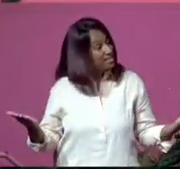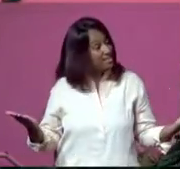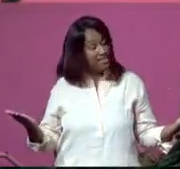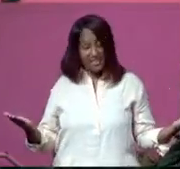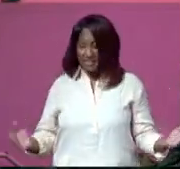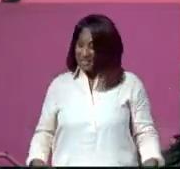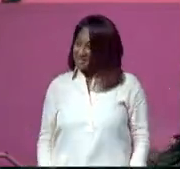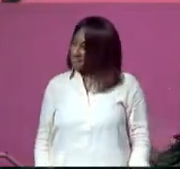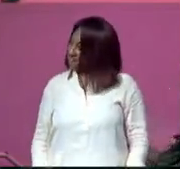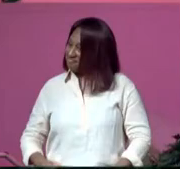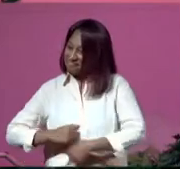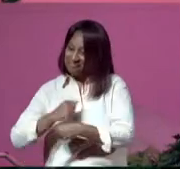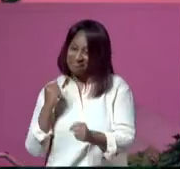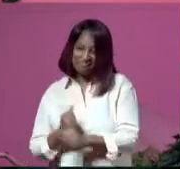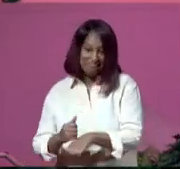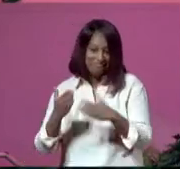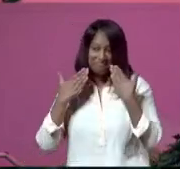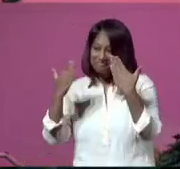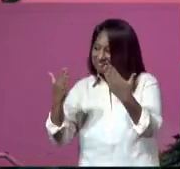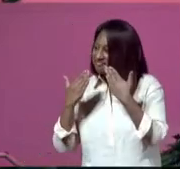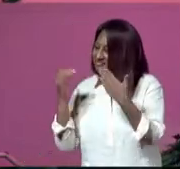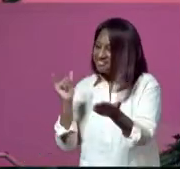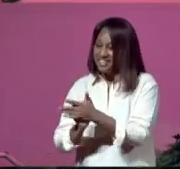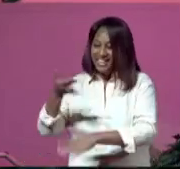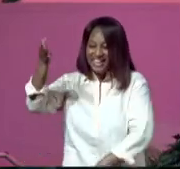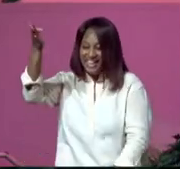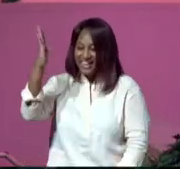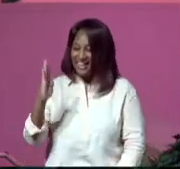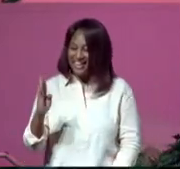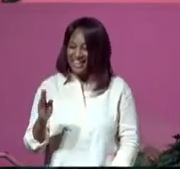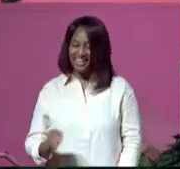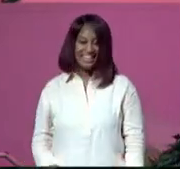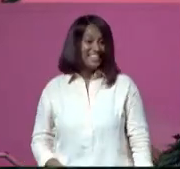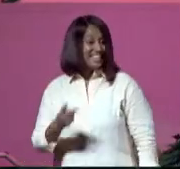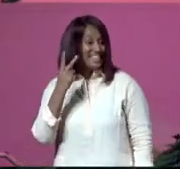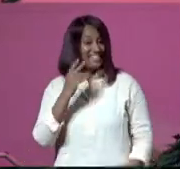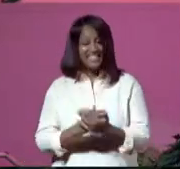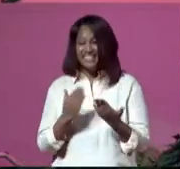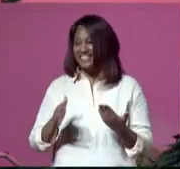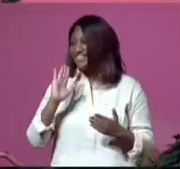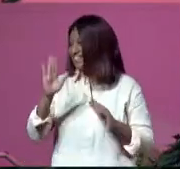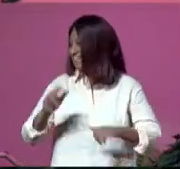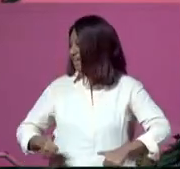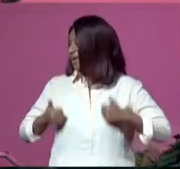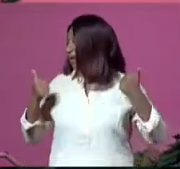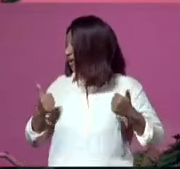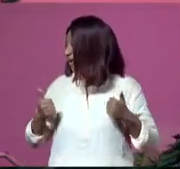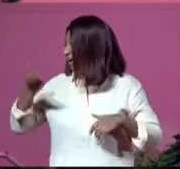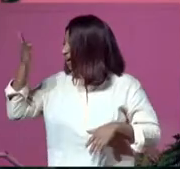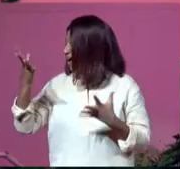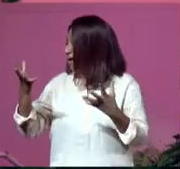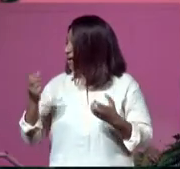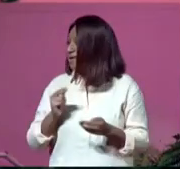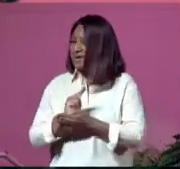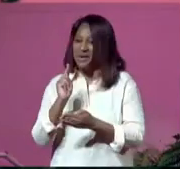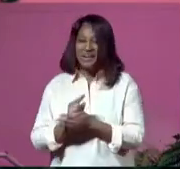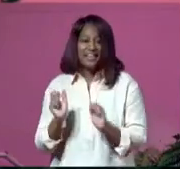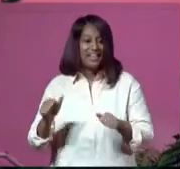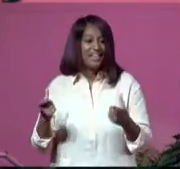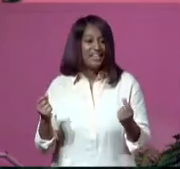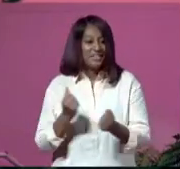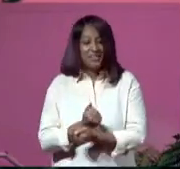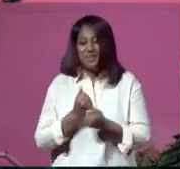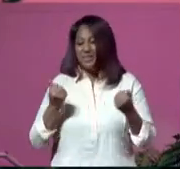It ought to make you be grateful that God sees something in you that God wants to use when God could do it without you. You